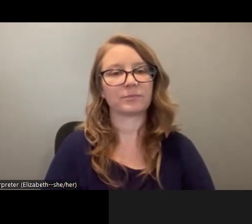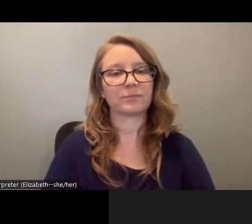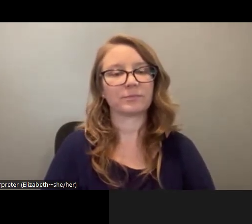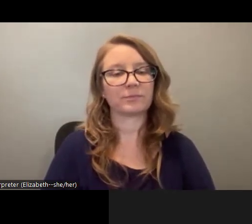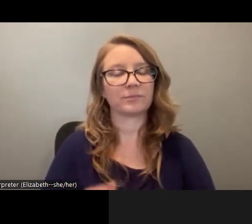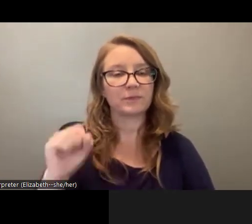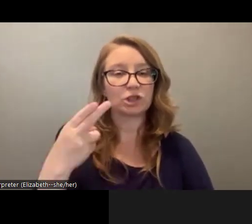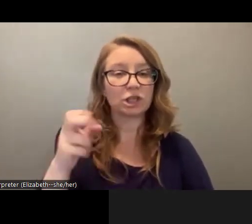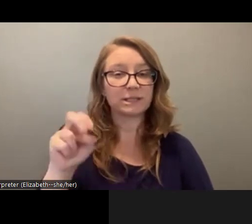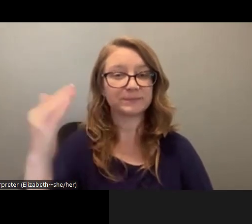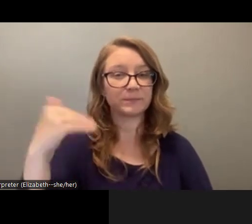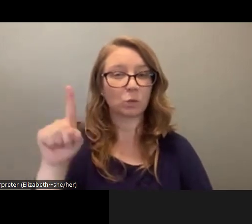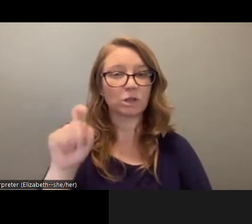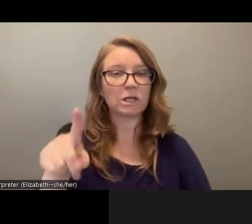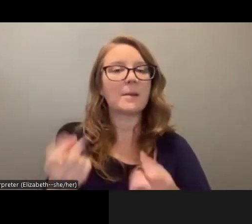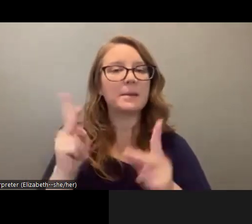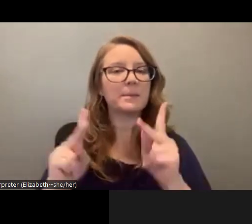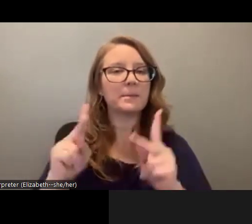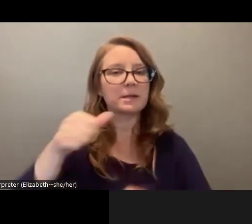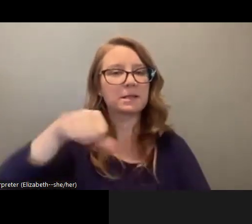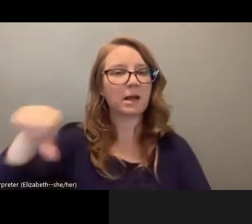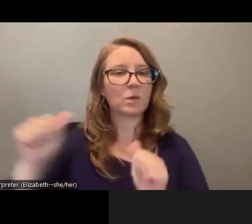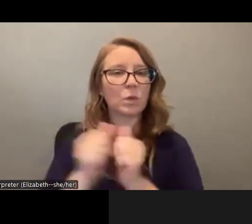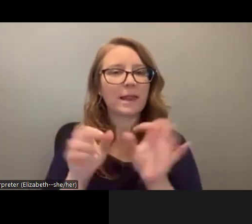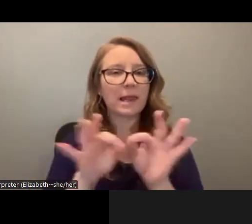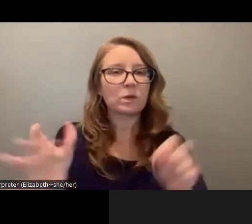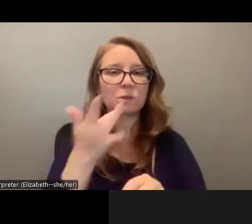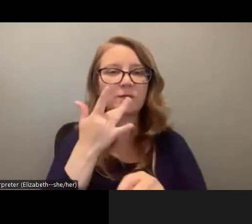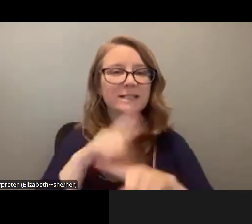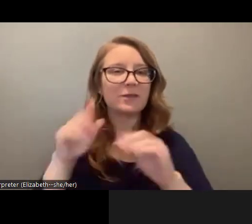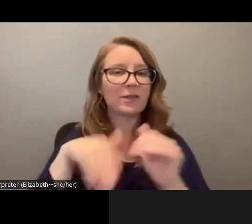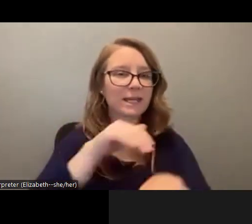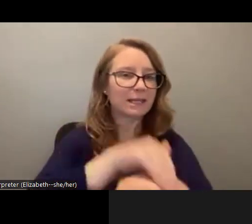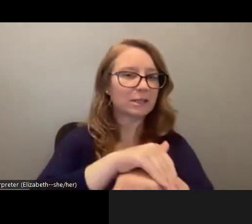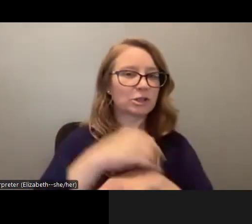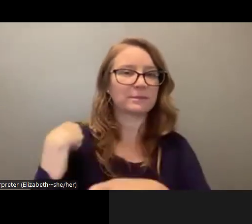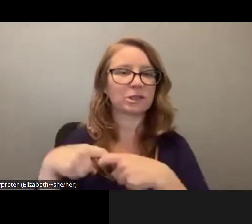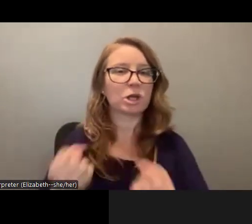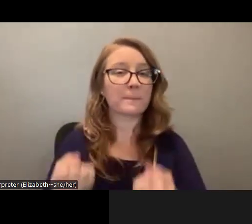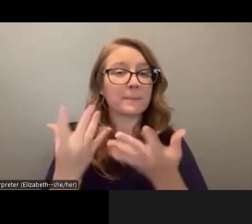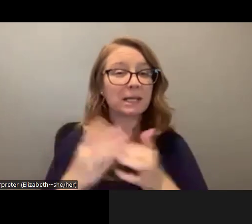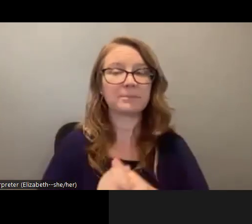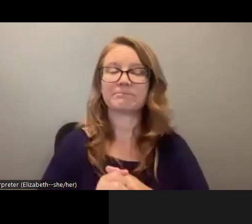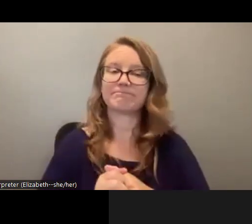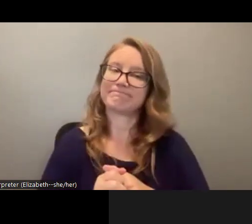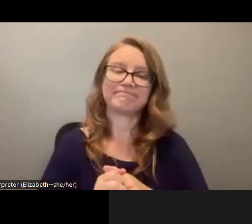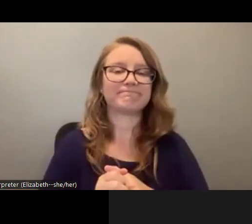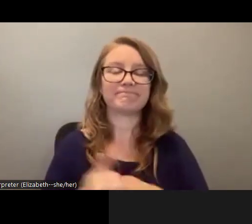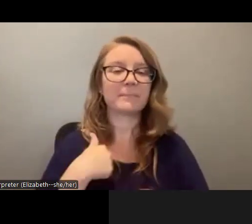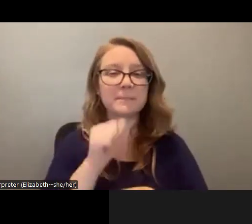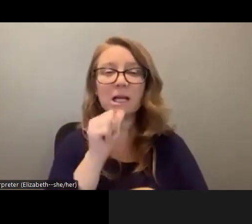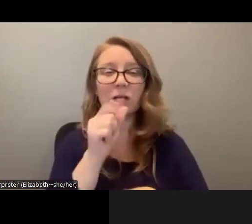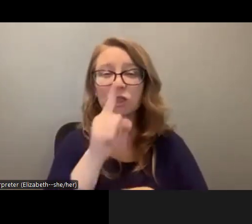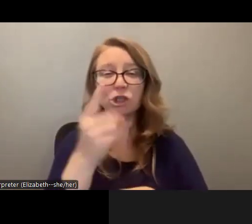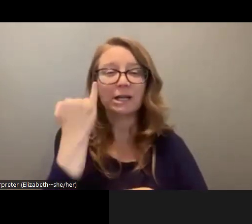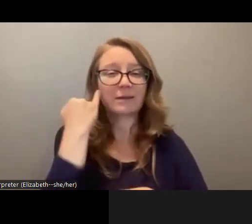And then next question is, how many people have been denied with language preferences other than English and Spanish? Again, I'm not sure if that's something